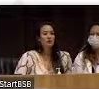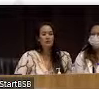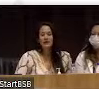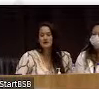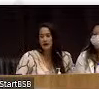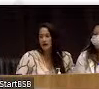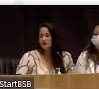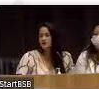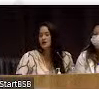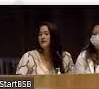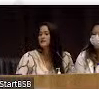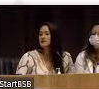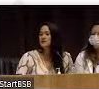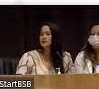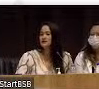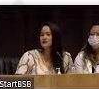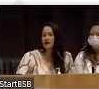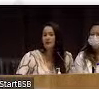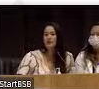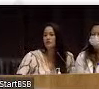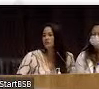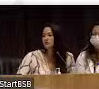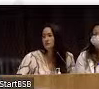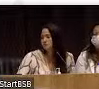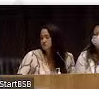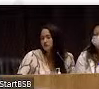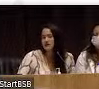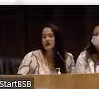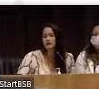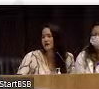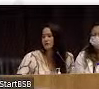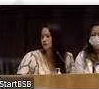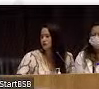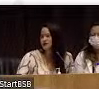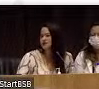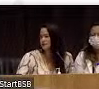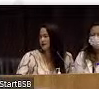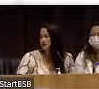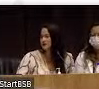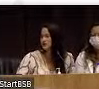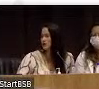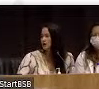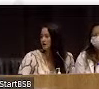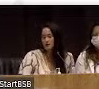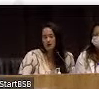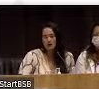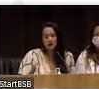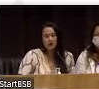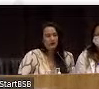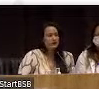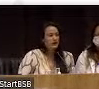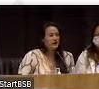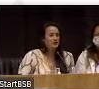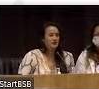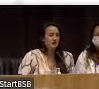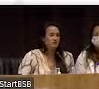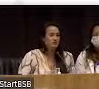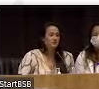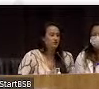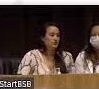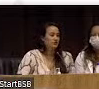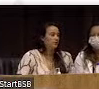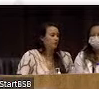room. So all the patients, they have to go under a consultation, an emergency